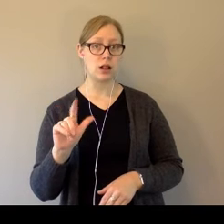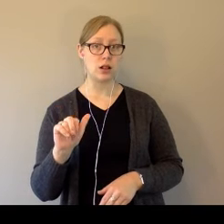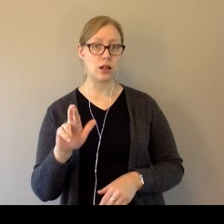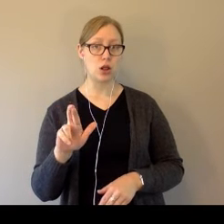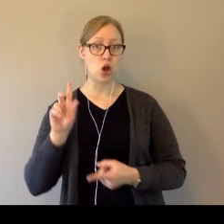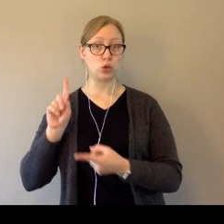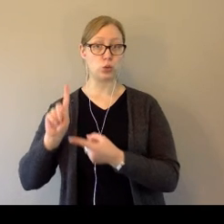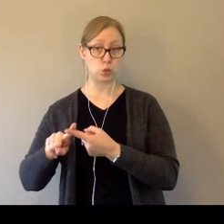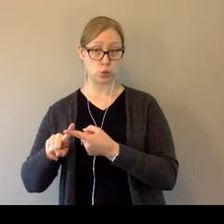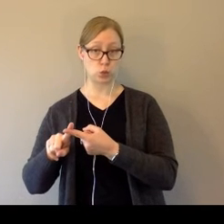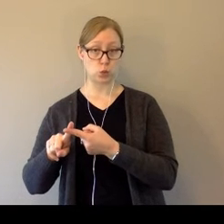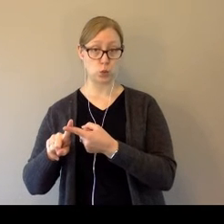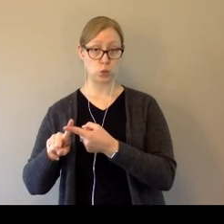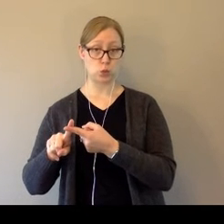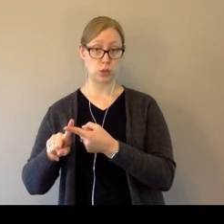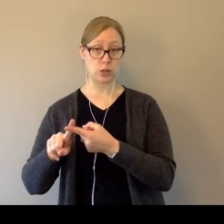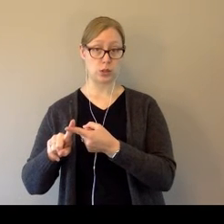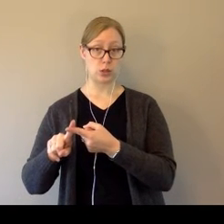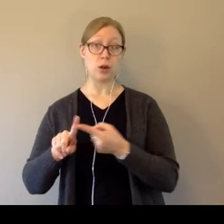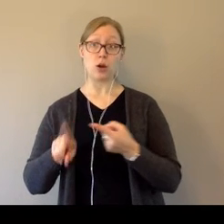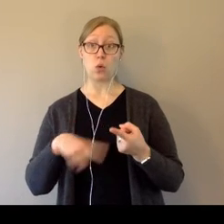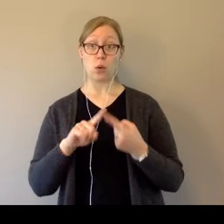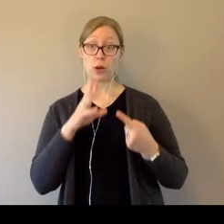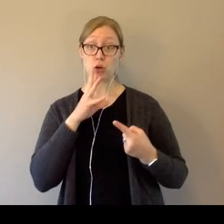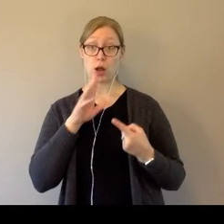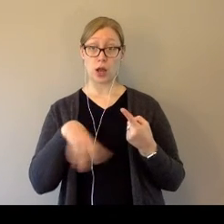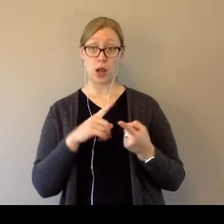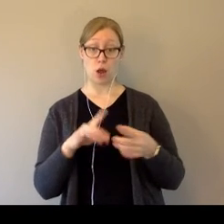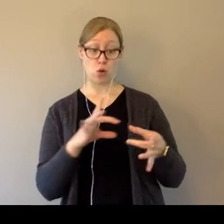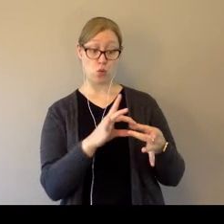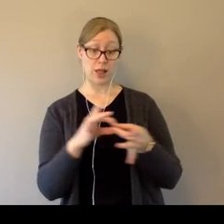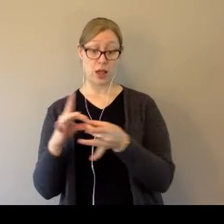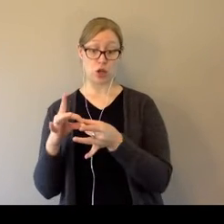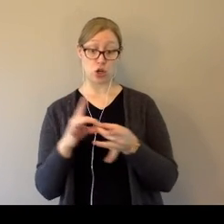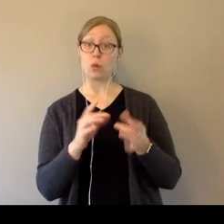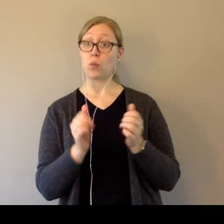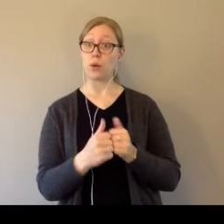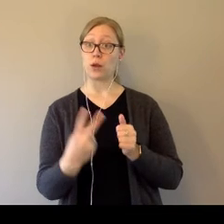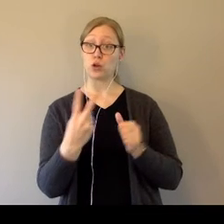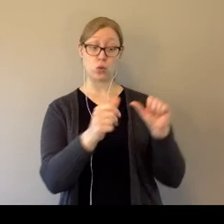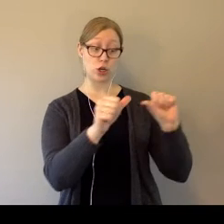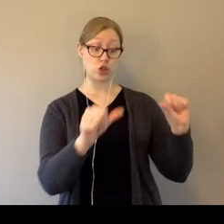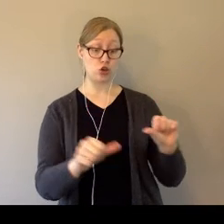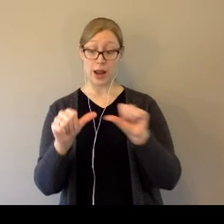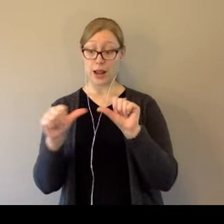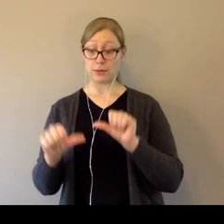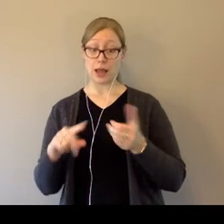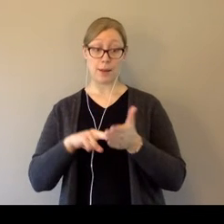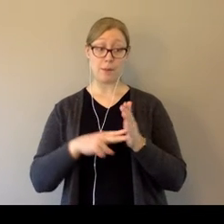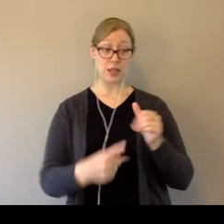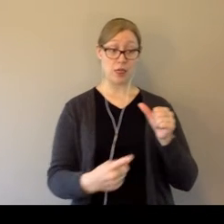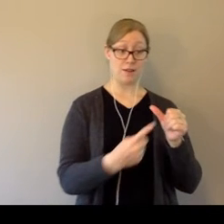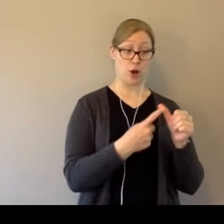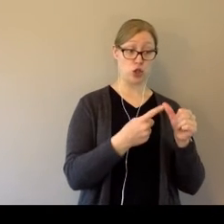So when we relate to two things with that figure, it means the first one is similar to the second one.